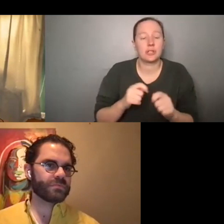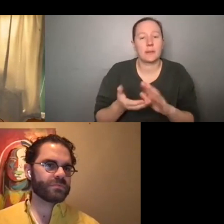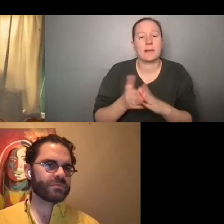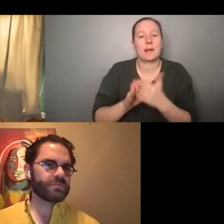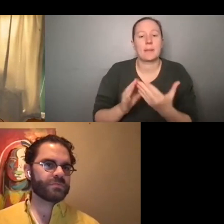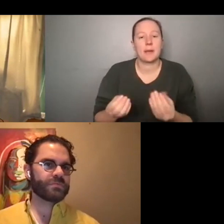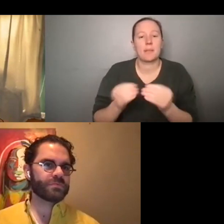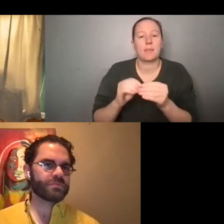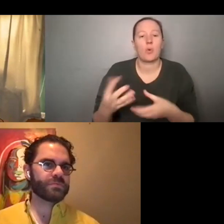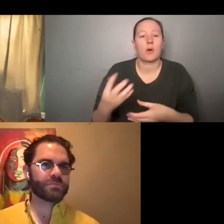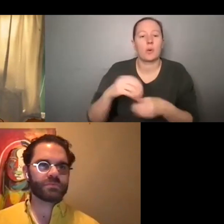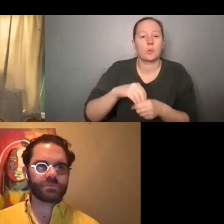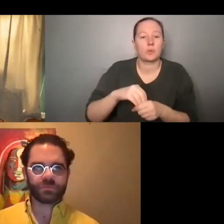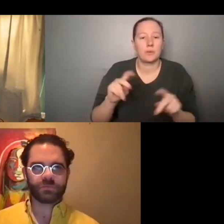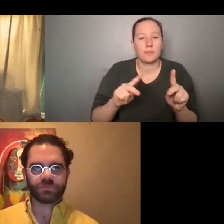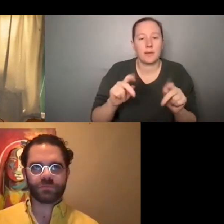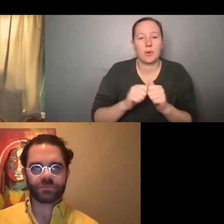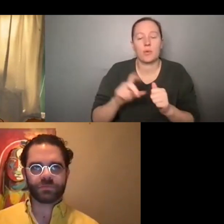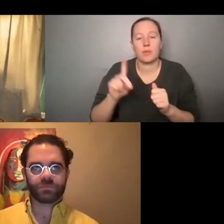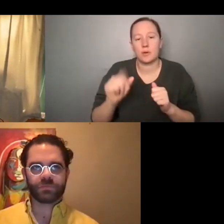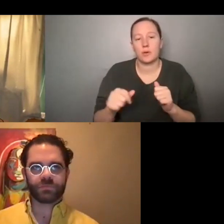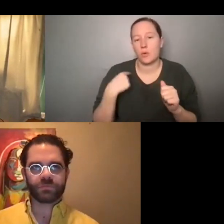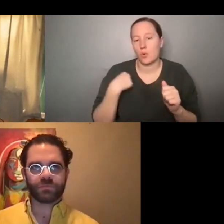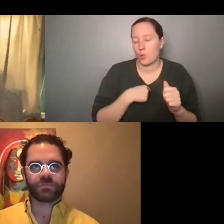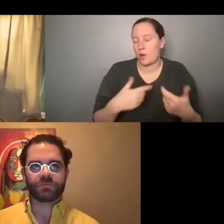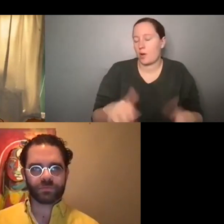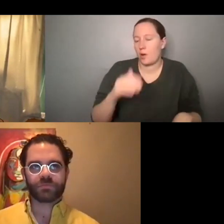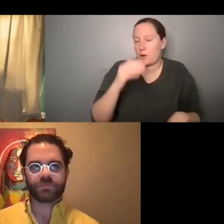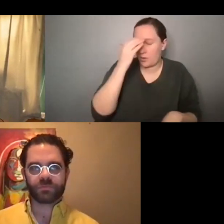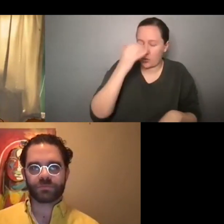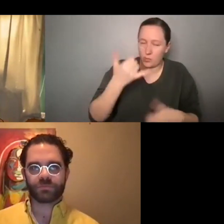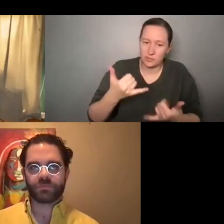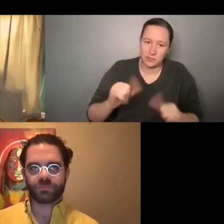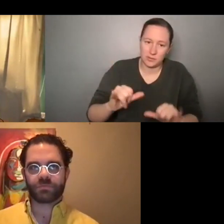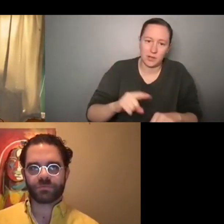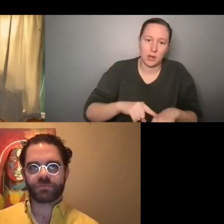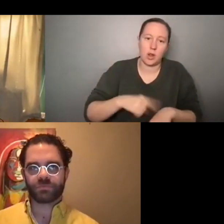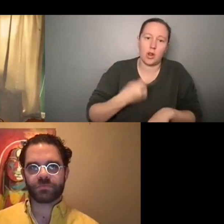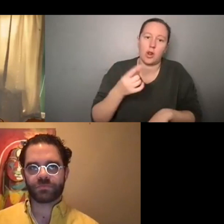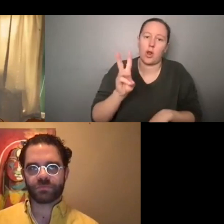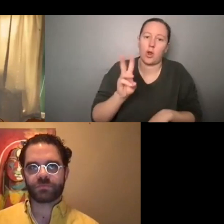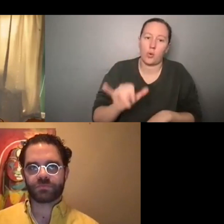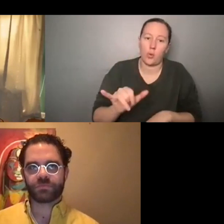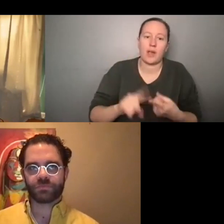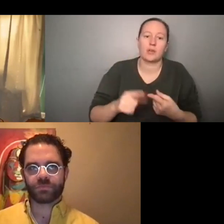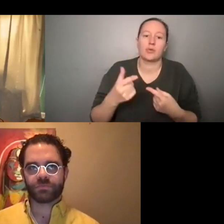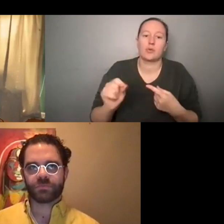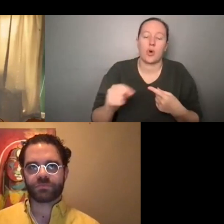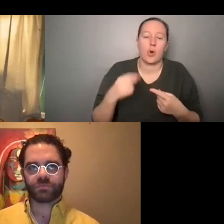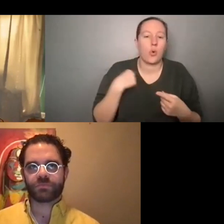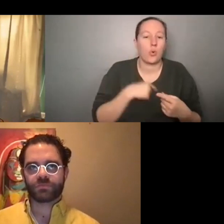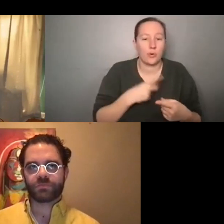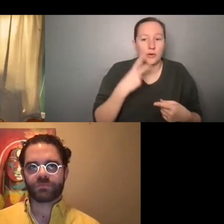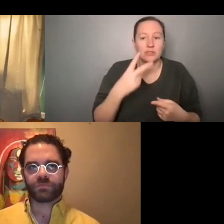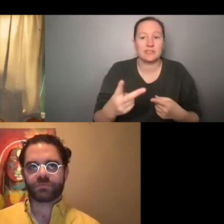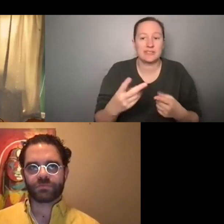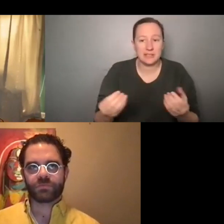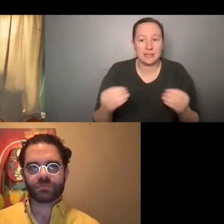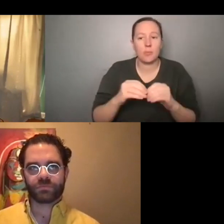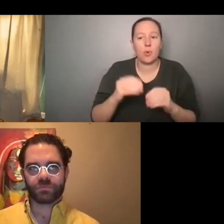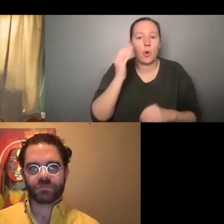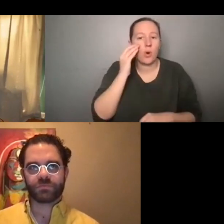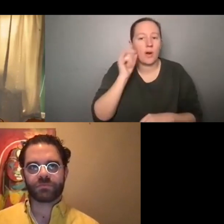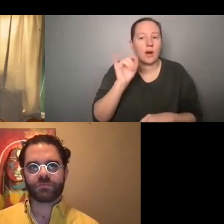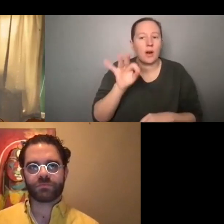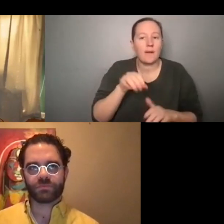with disabilities. I mean, we all know we still have a long way to go, but I do think that we are starting to see at least, you know, more awareness of accessibility